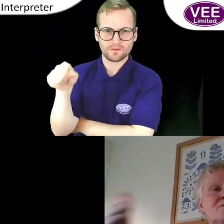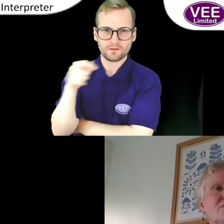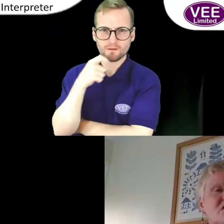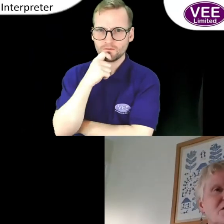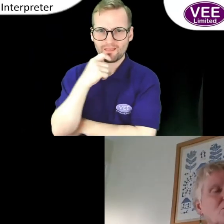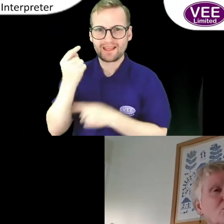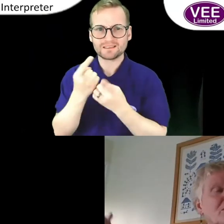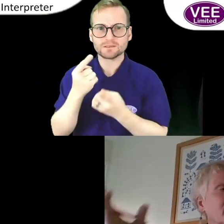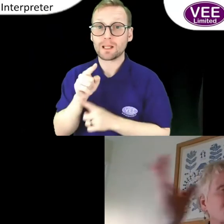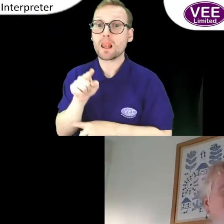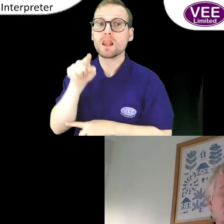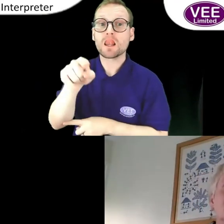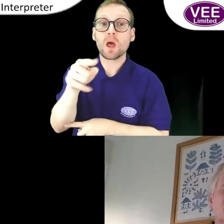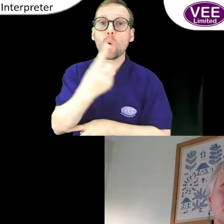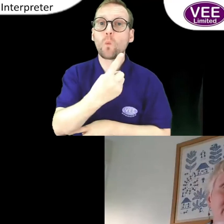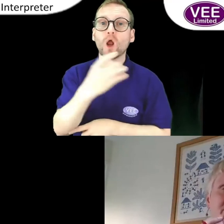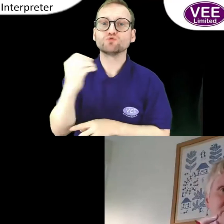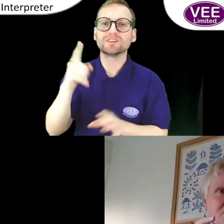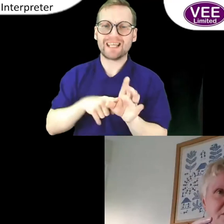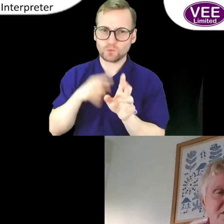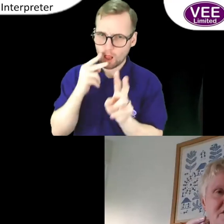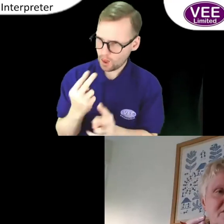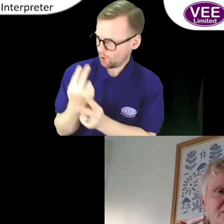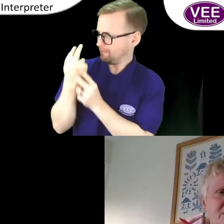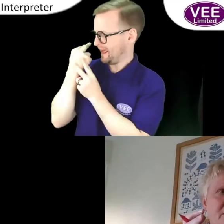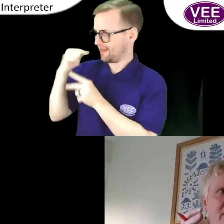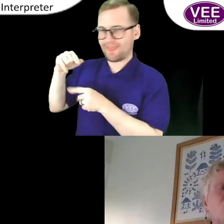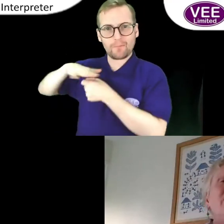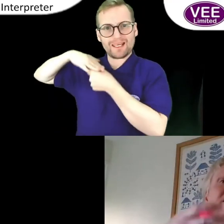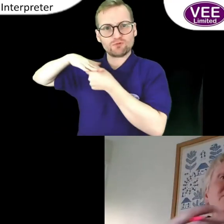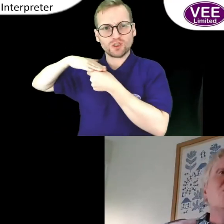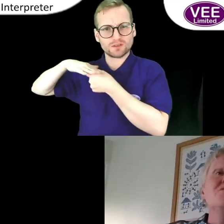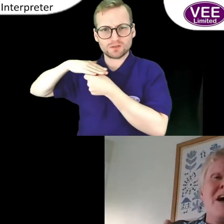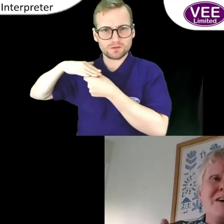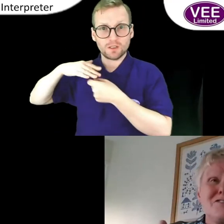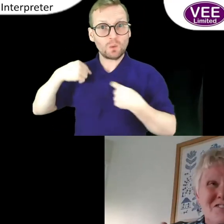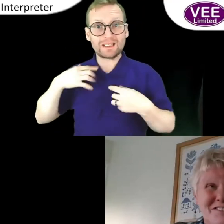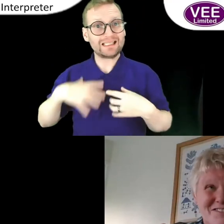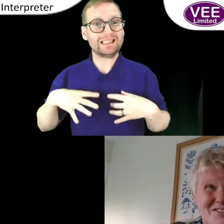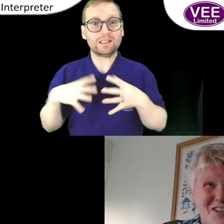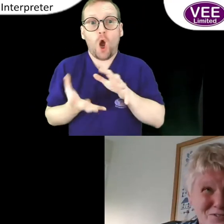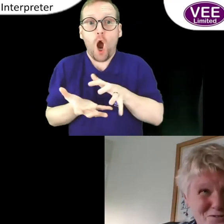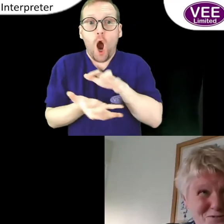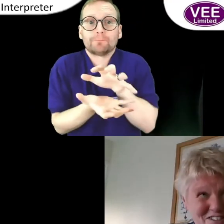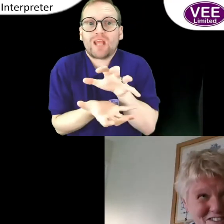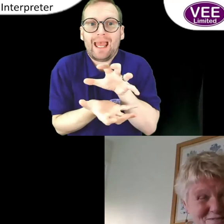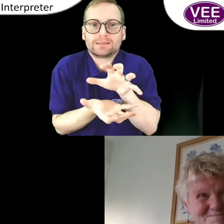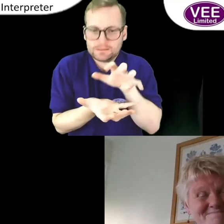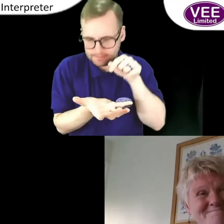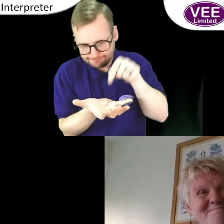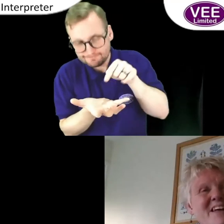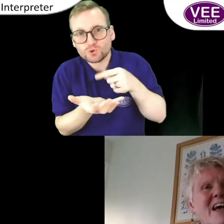the British Museum will be trying to look back at this period, and we need objects to tell